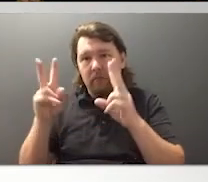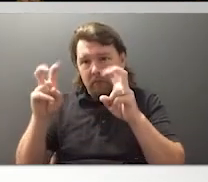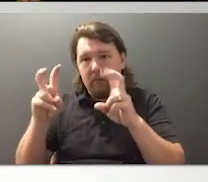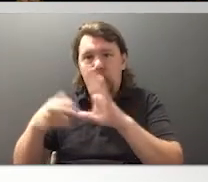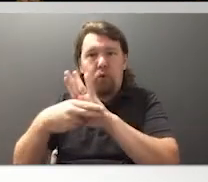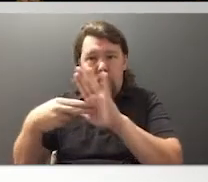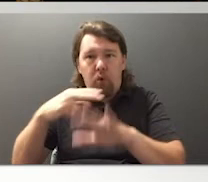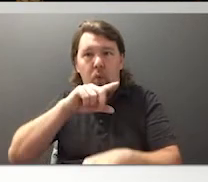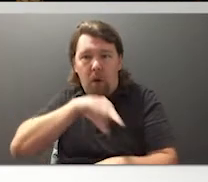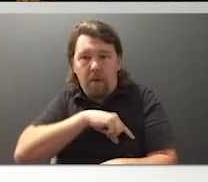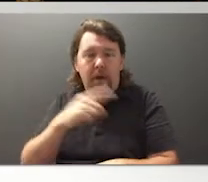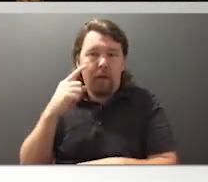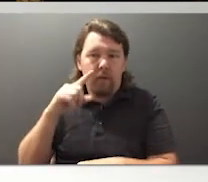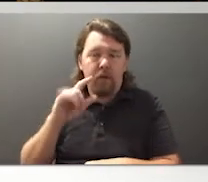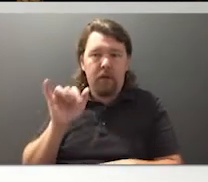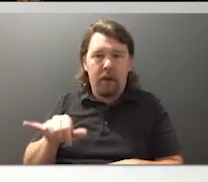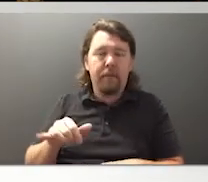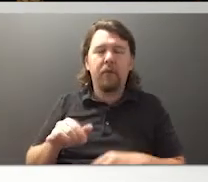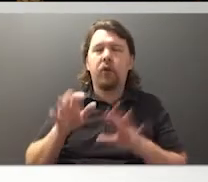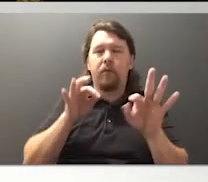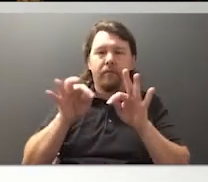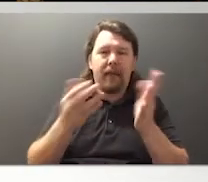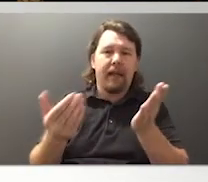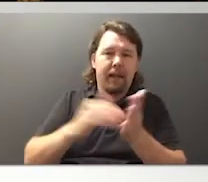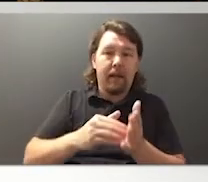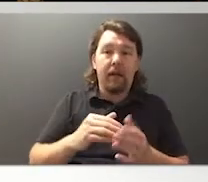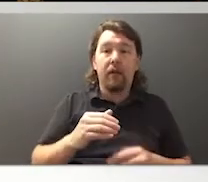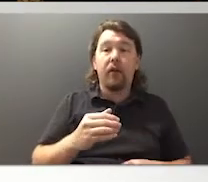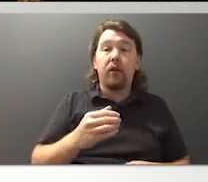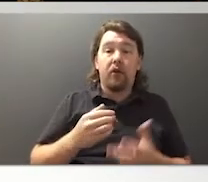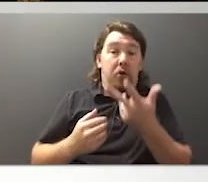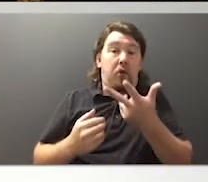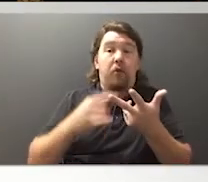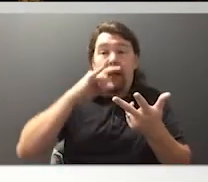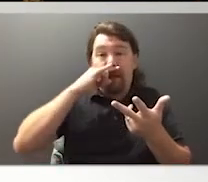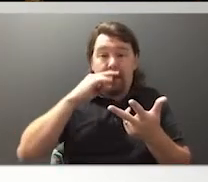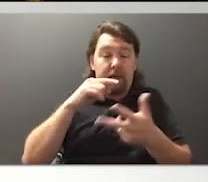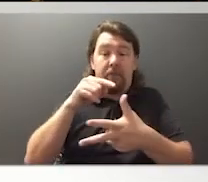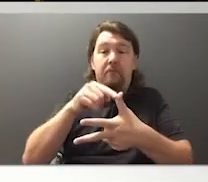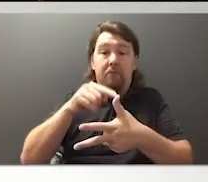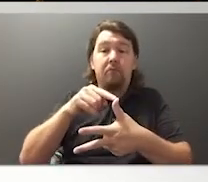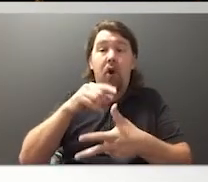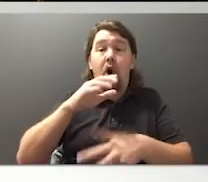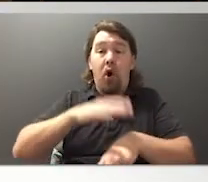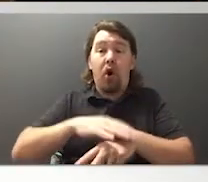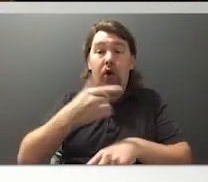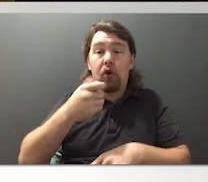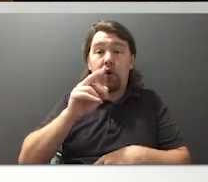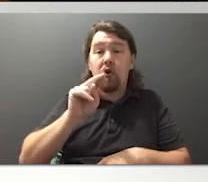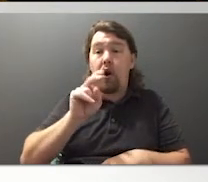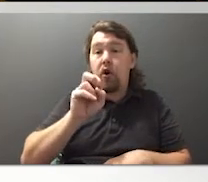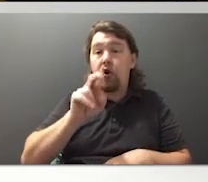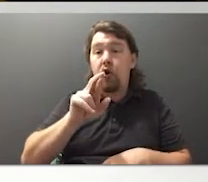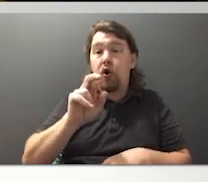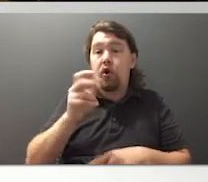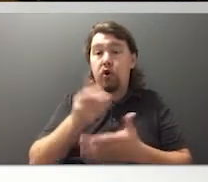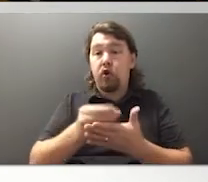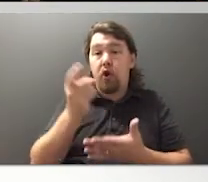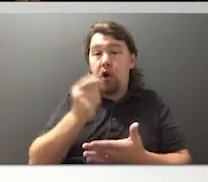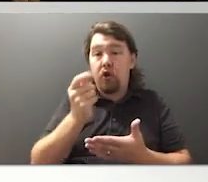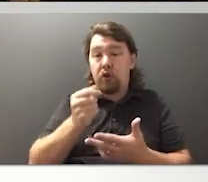Gardner student, you have 3 kids, one child is on the Gardner scholarship, the other 2 do